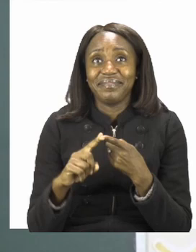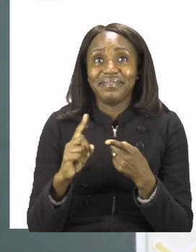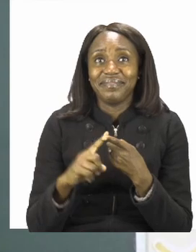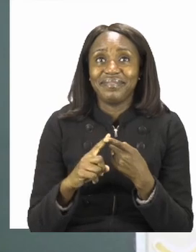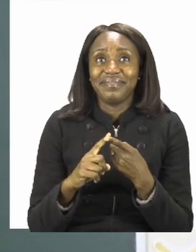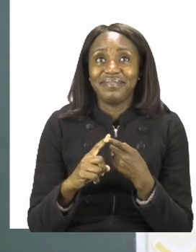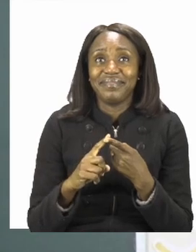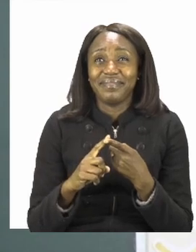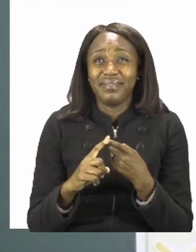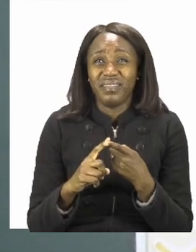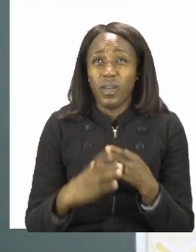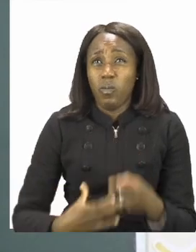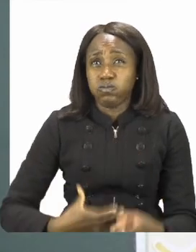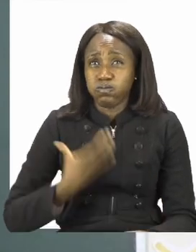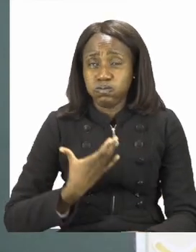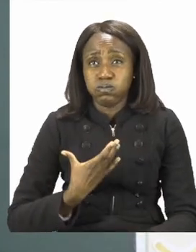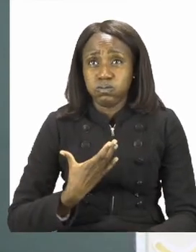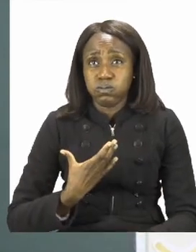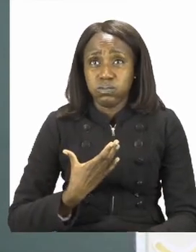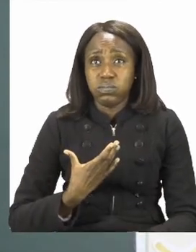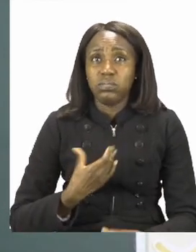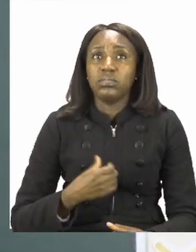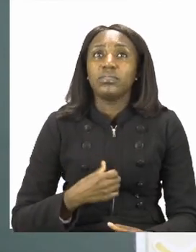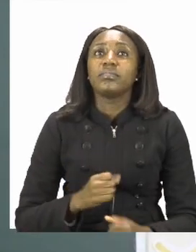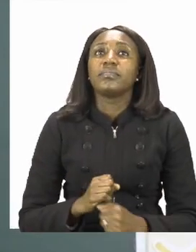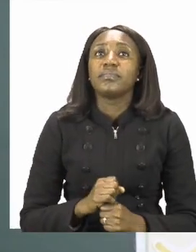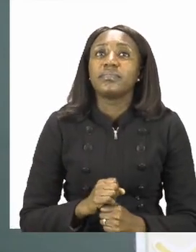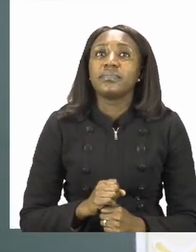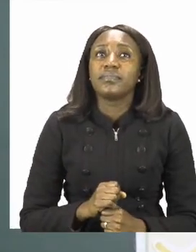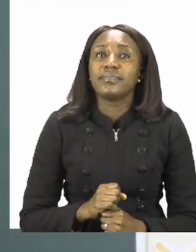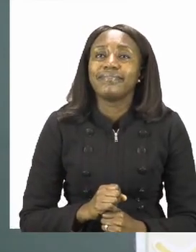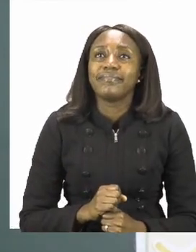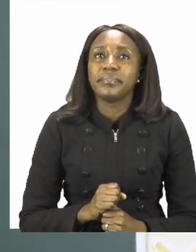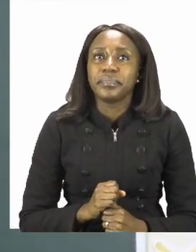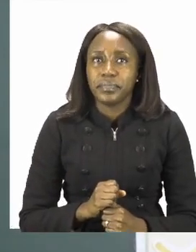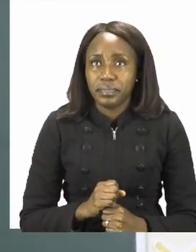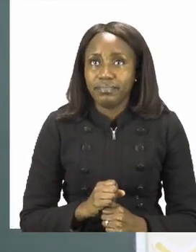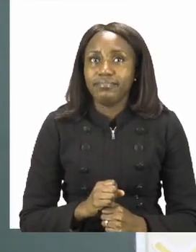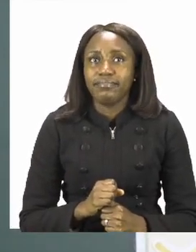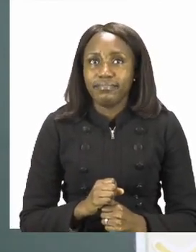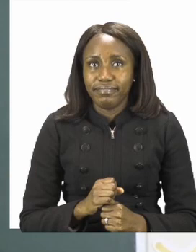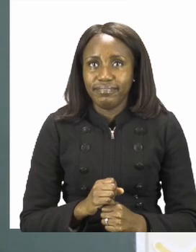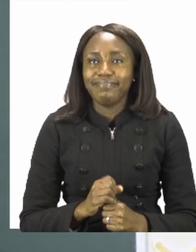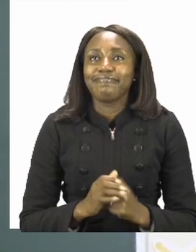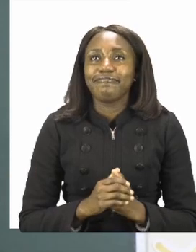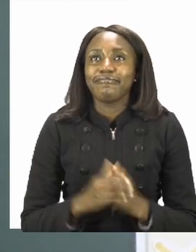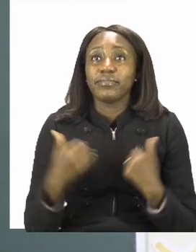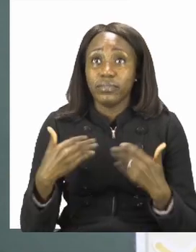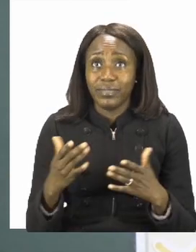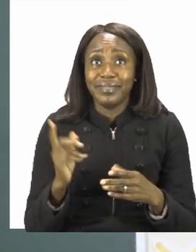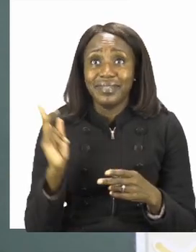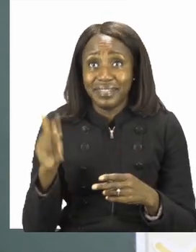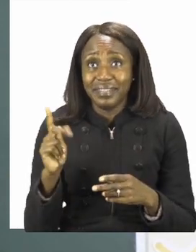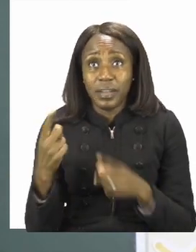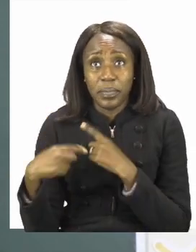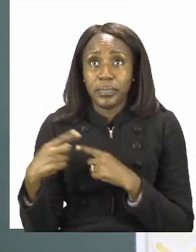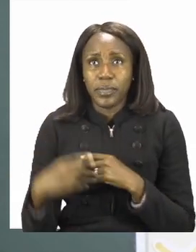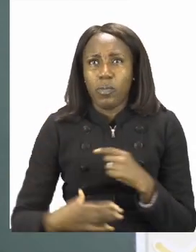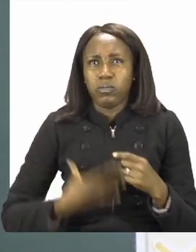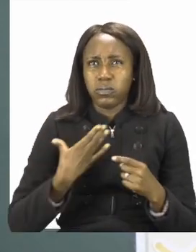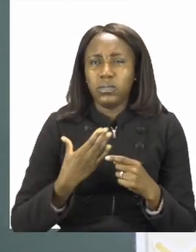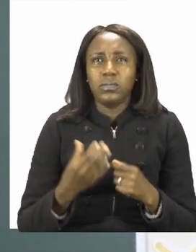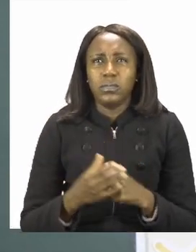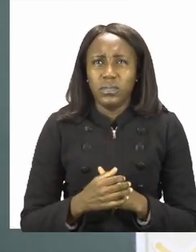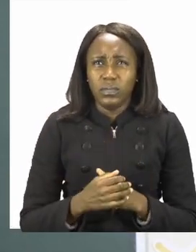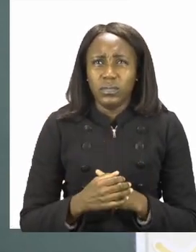very angry. And then we will move on to the wink with the mouth. Let's do